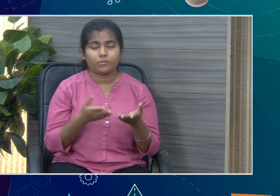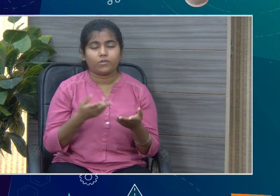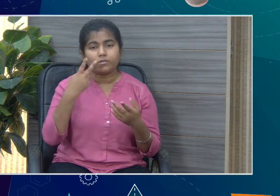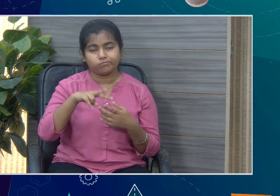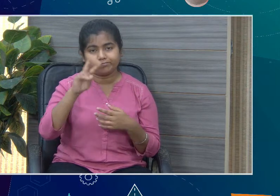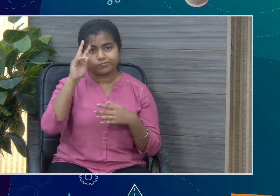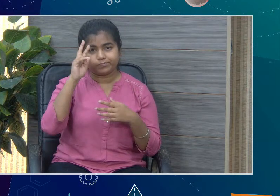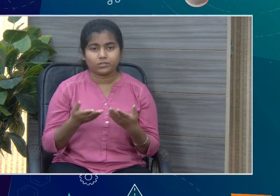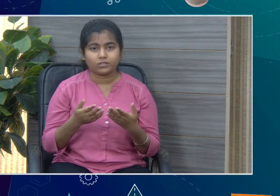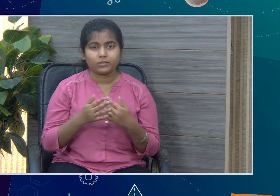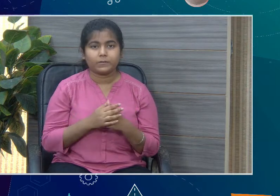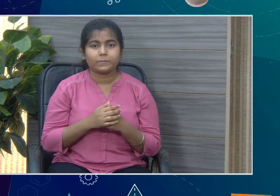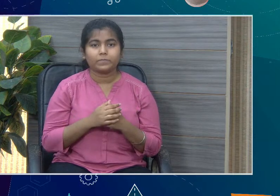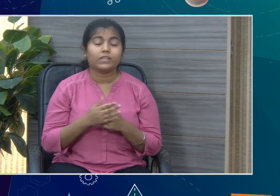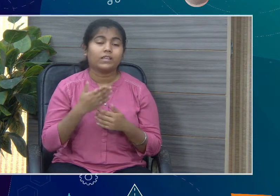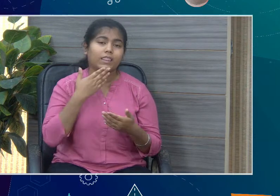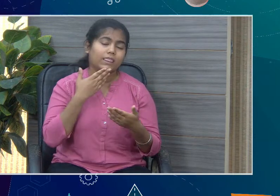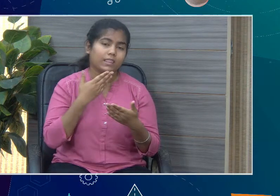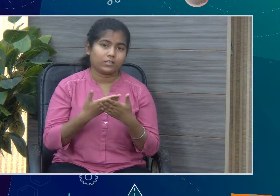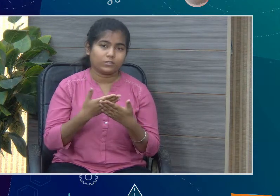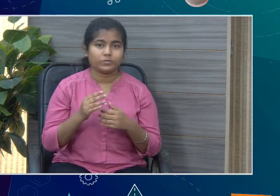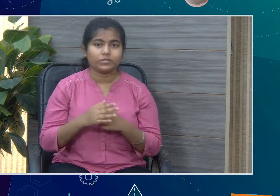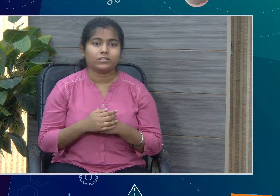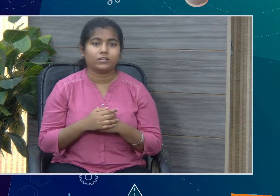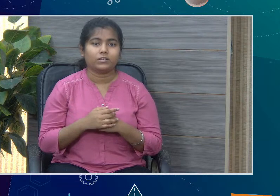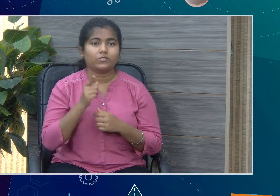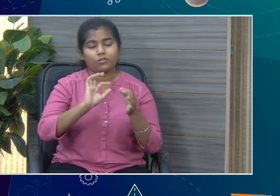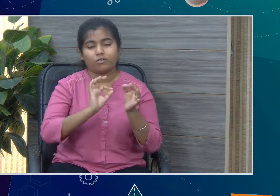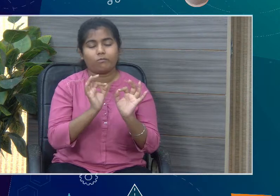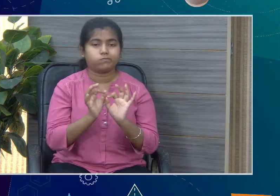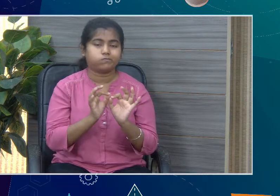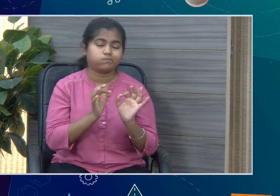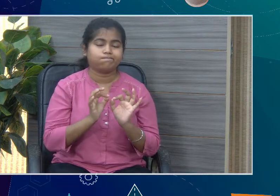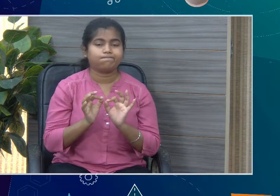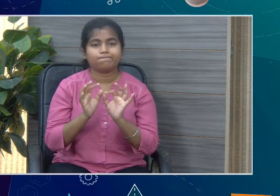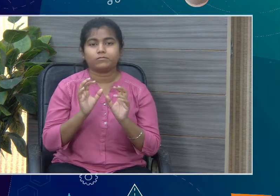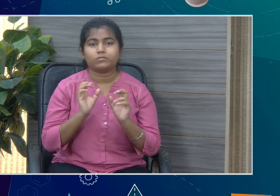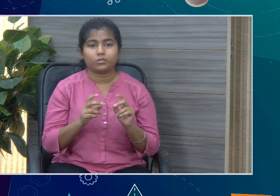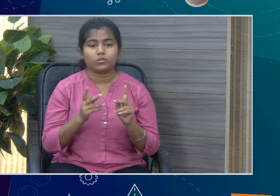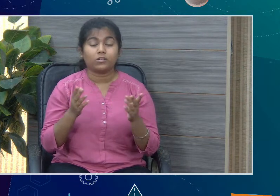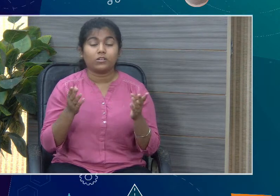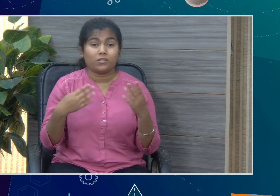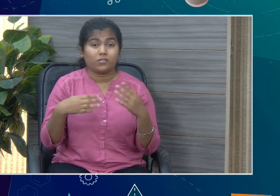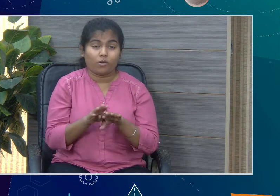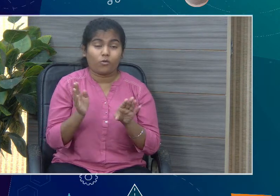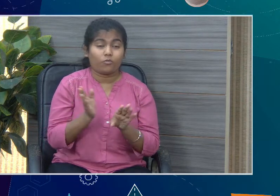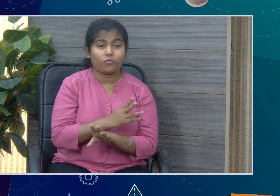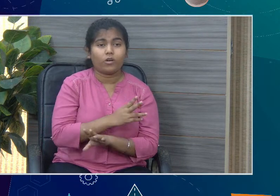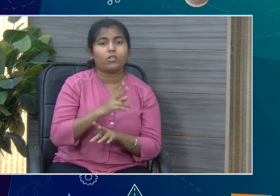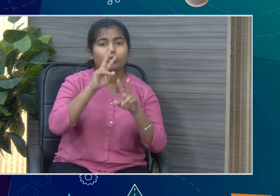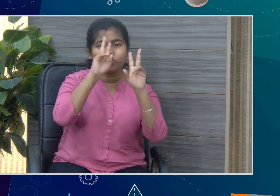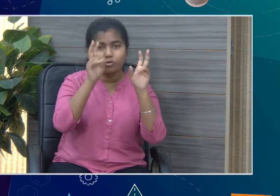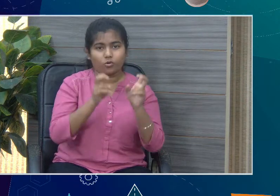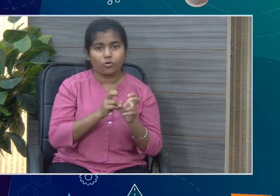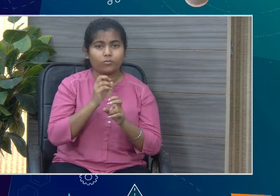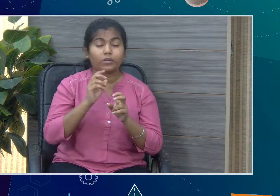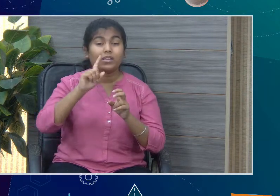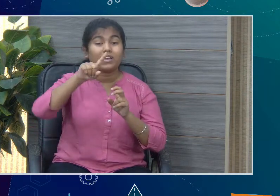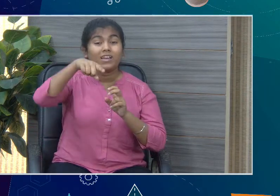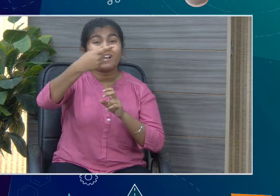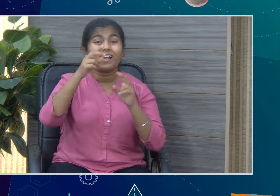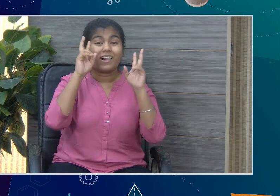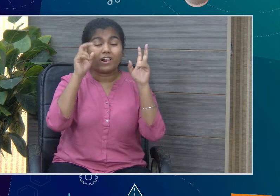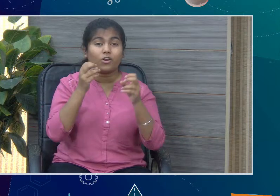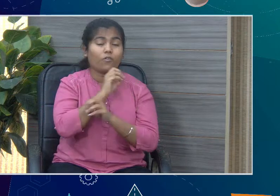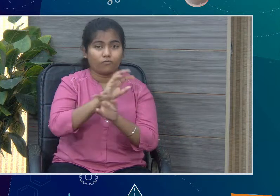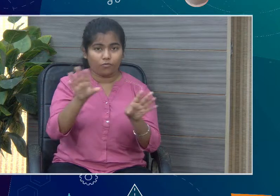Payal, thank you so very much, Payal, for your interpretation. And before I wind up this session, let me tell you the topic for the tomorrow's session.